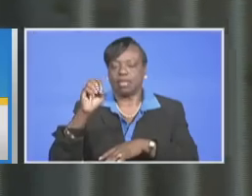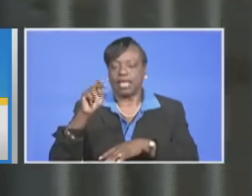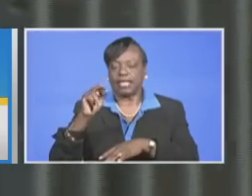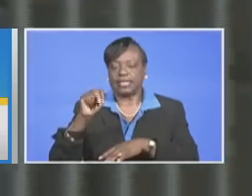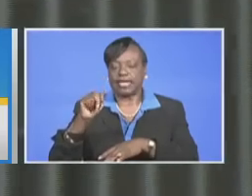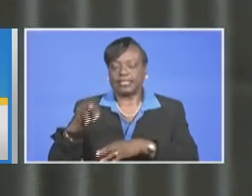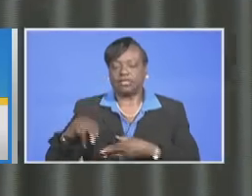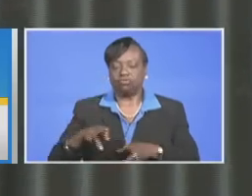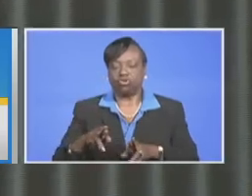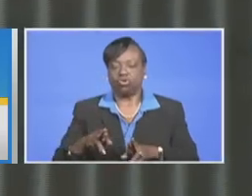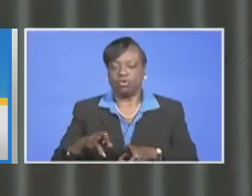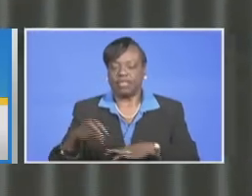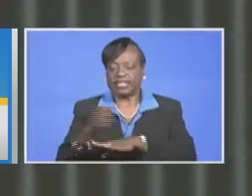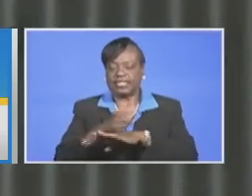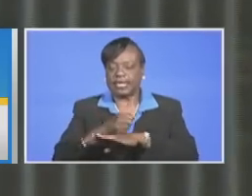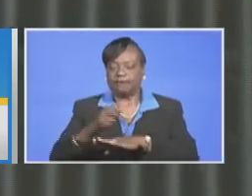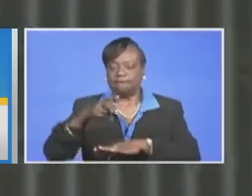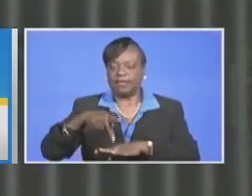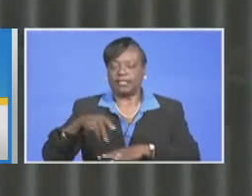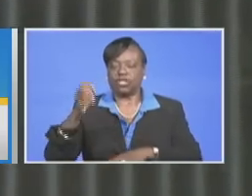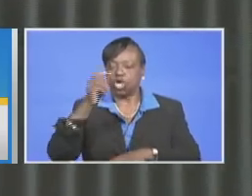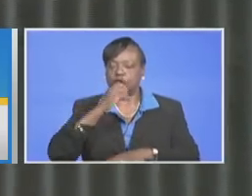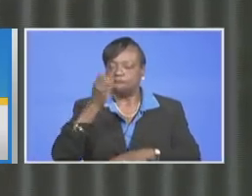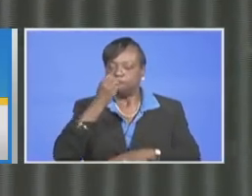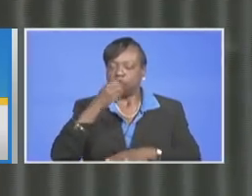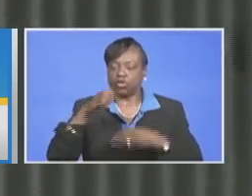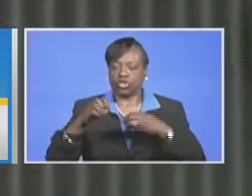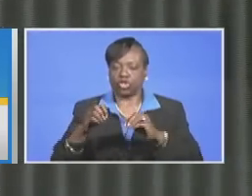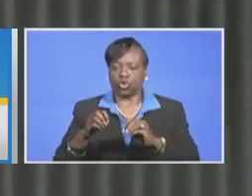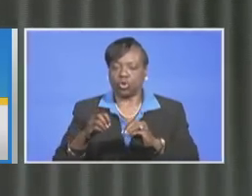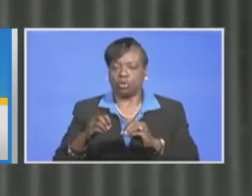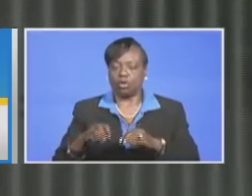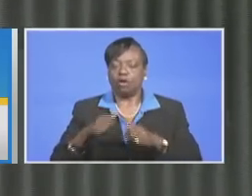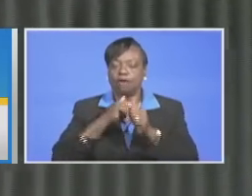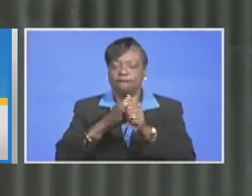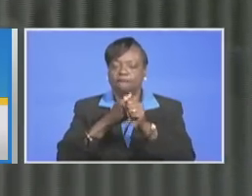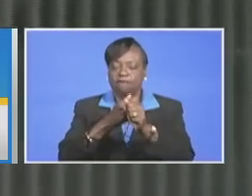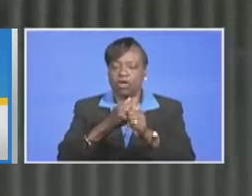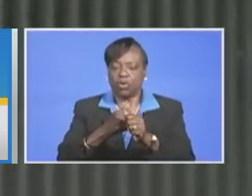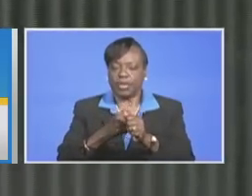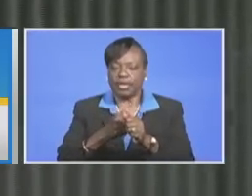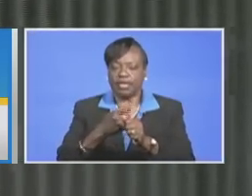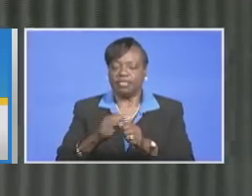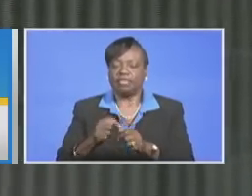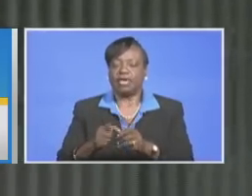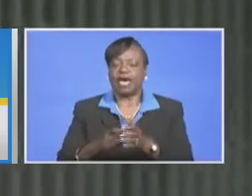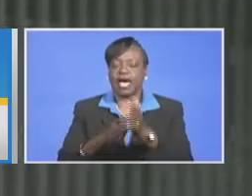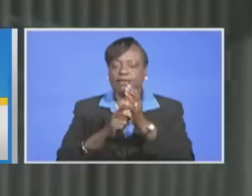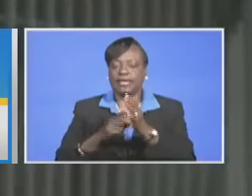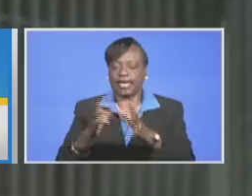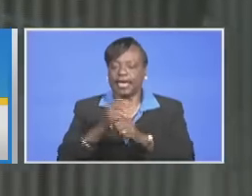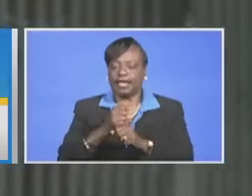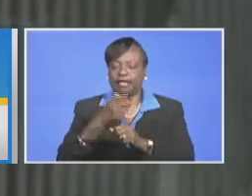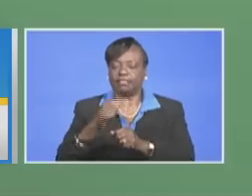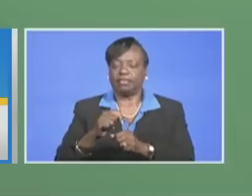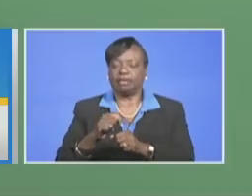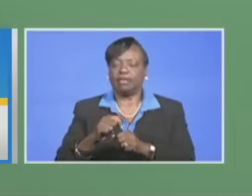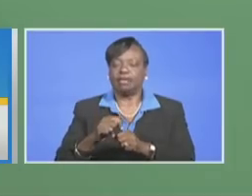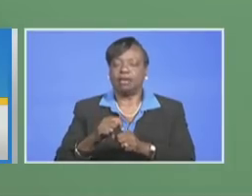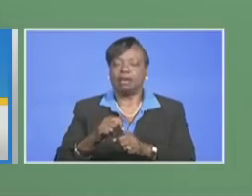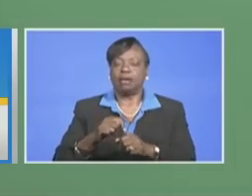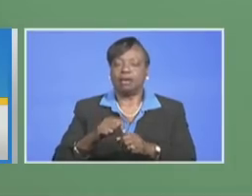Phil's grocery store, following the recent compulsory acquisition of that property by the